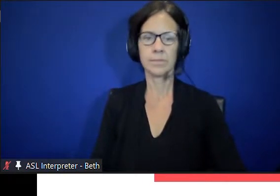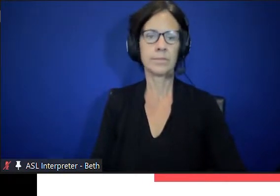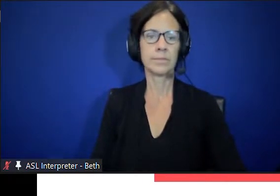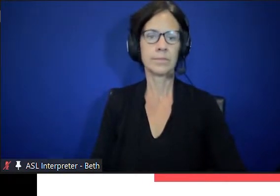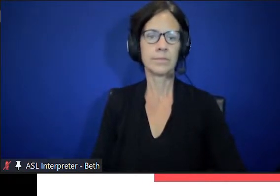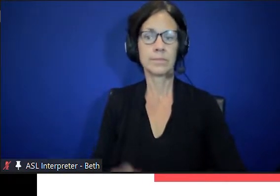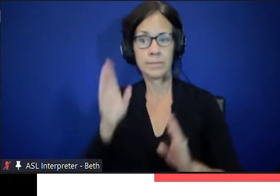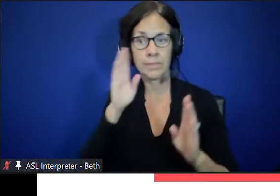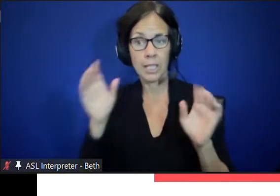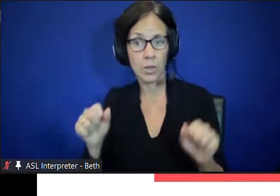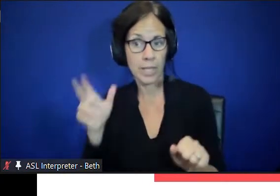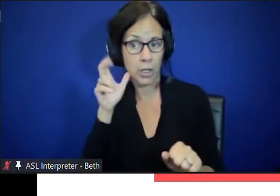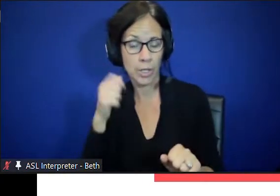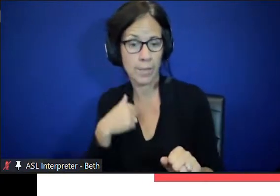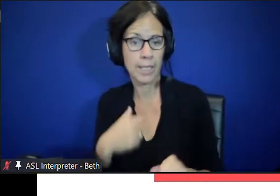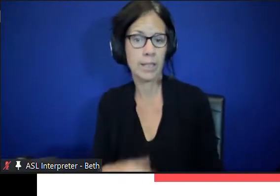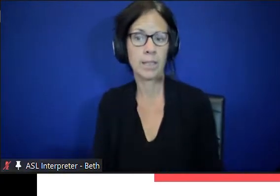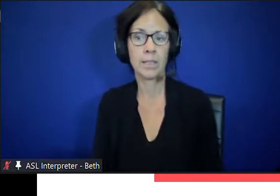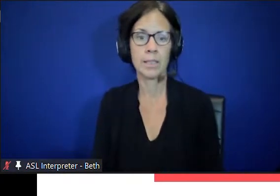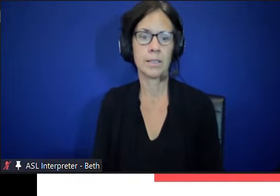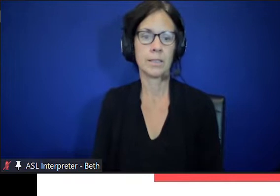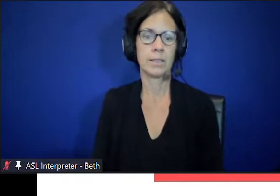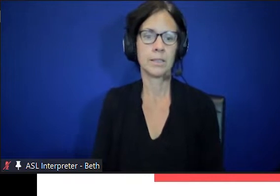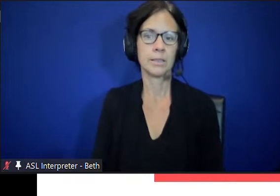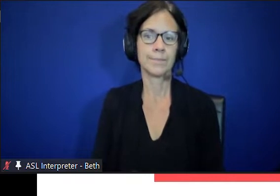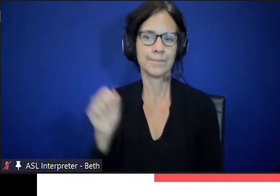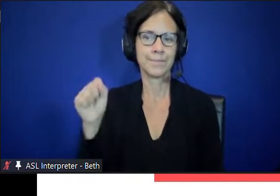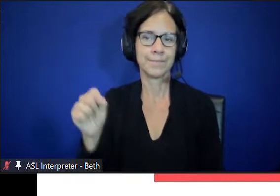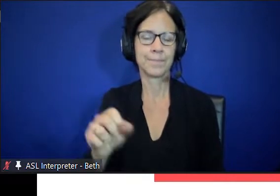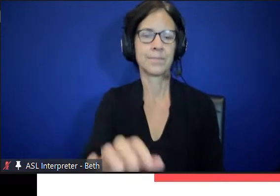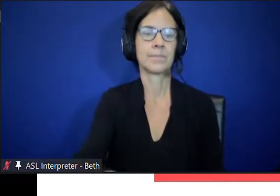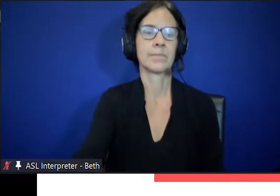Hey guys, can you guys hear me well? Yes.